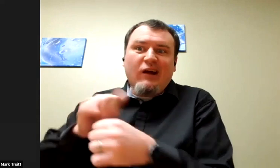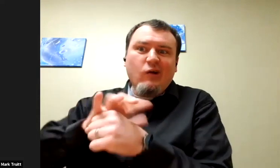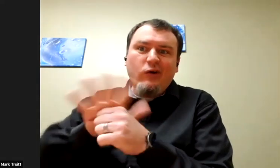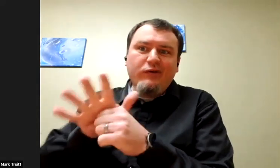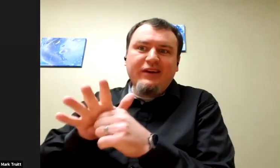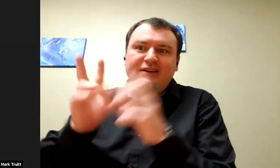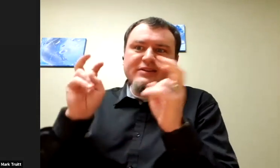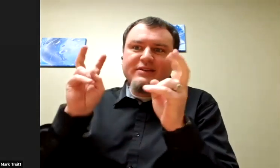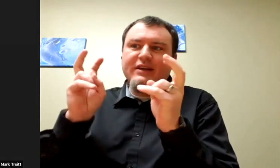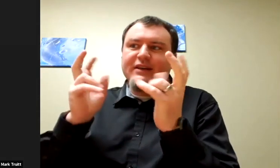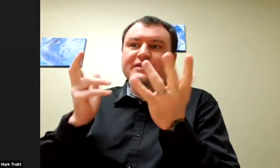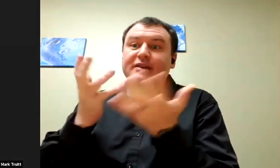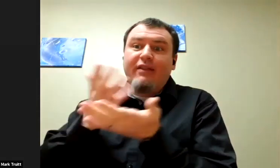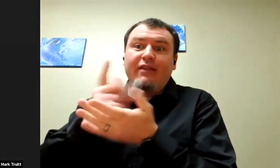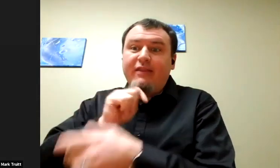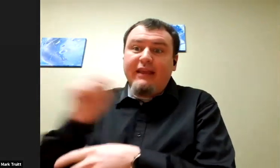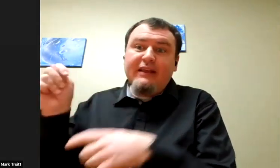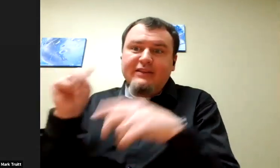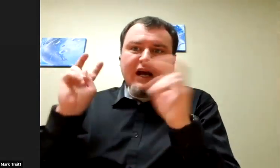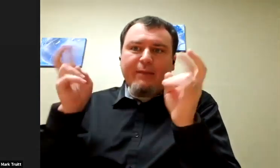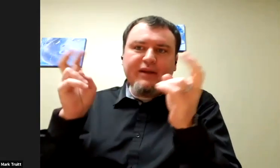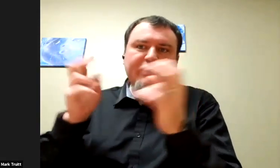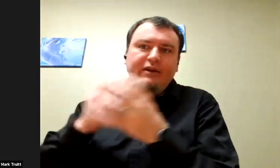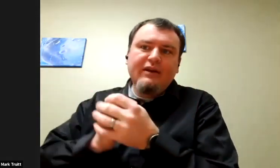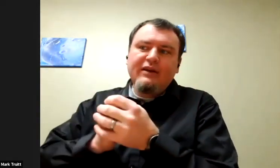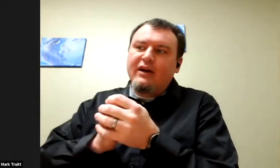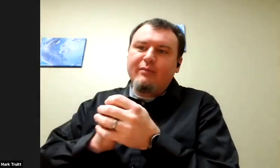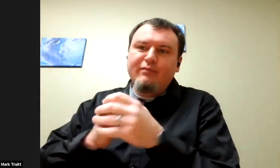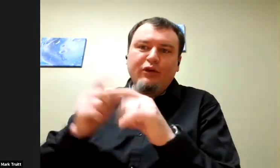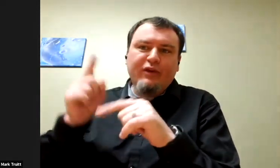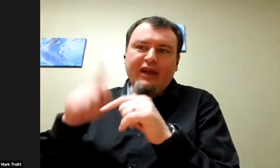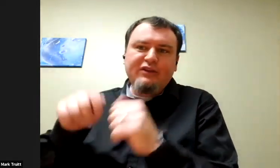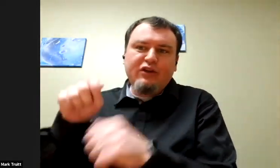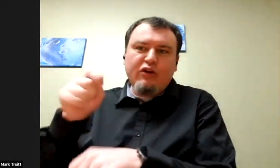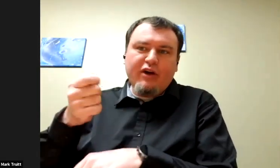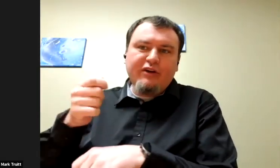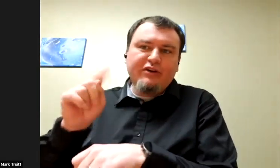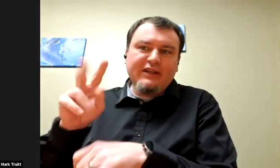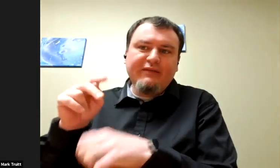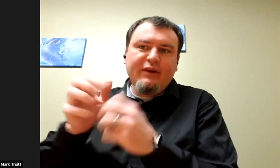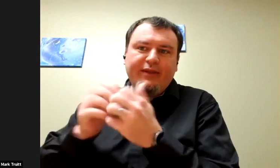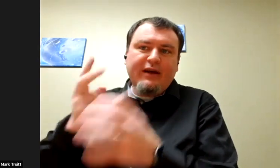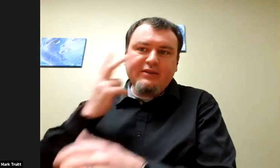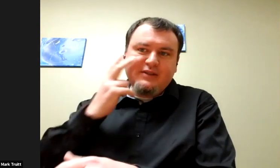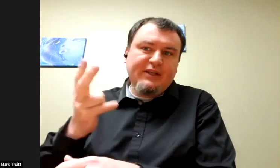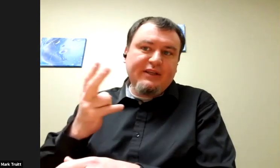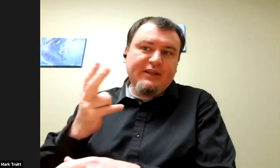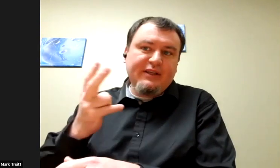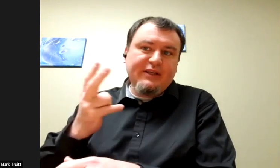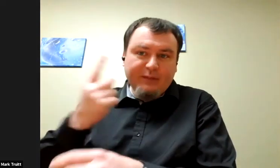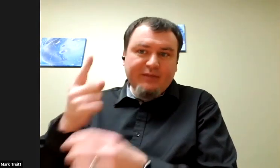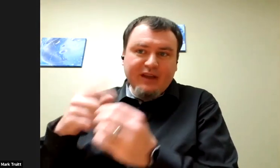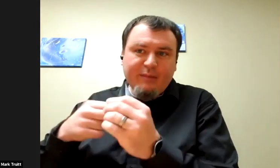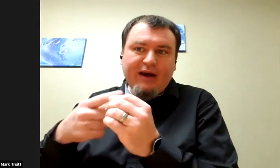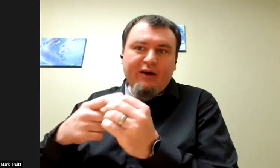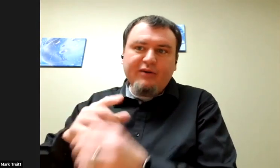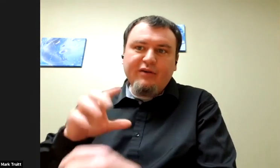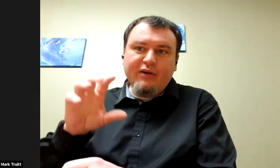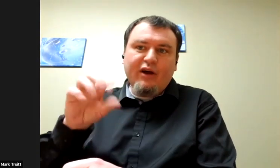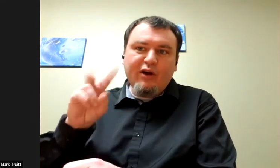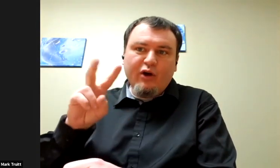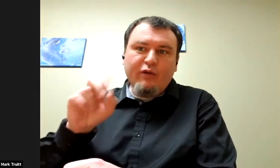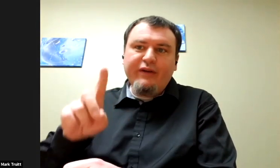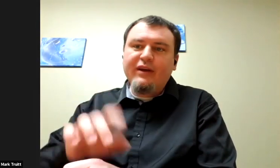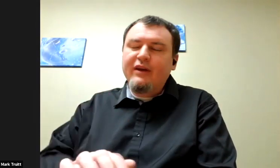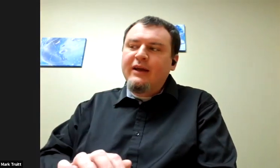right now, COVID is the topic. You can't turn on your TV without seeing something